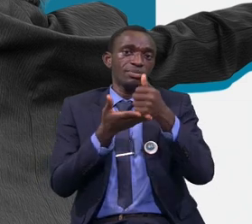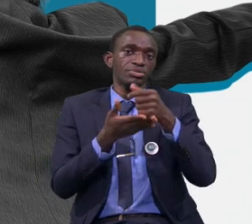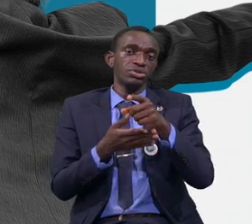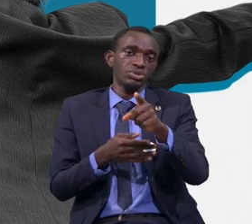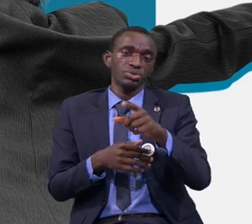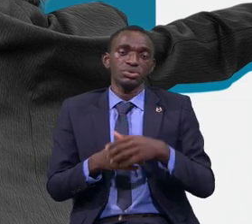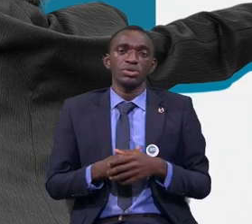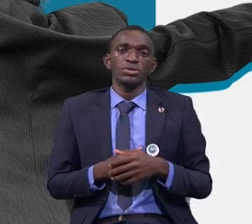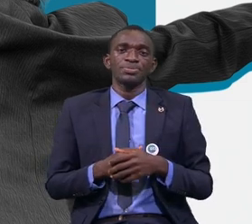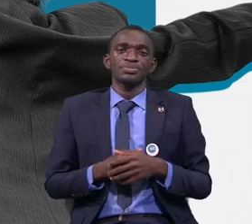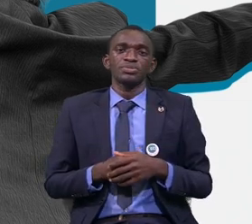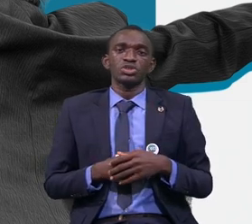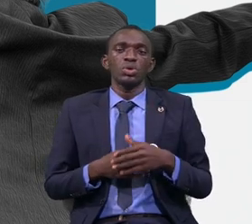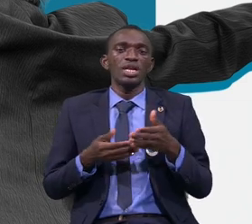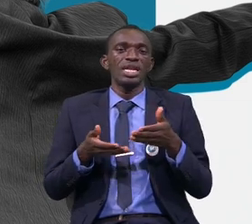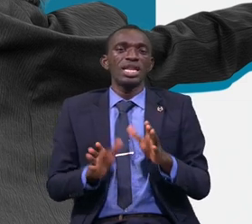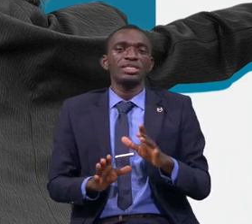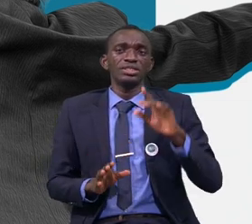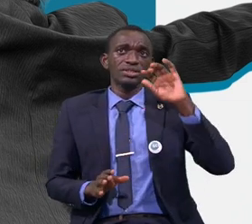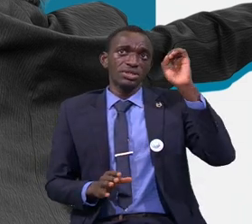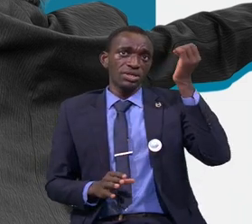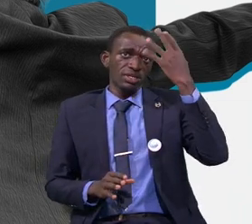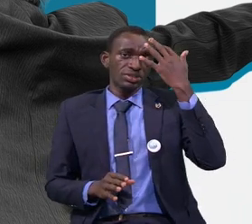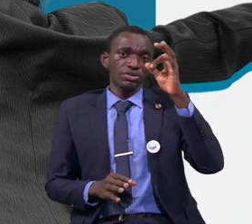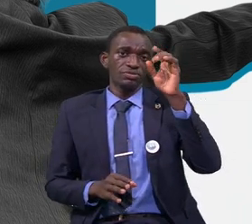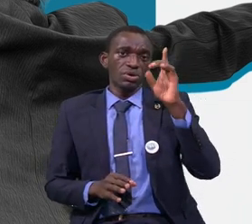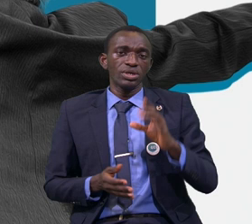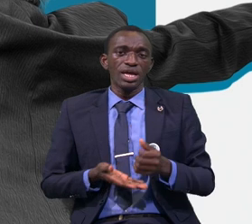Let the grace of God help you to give your correct address.